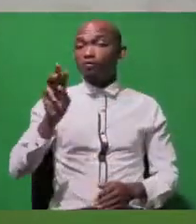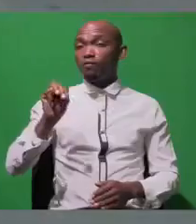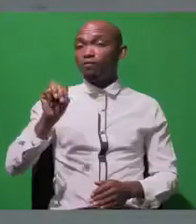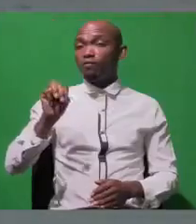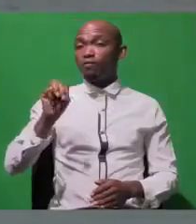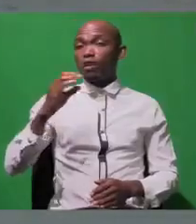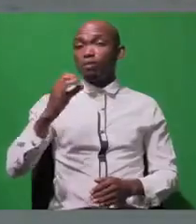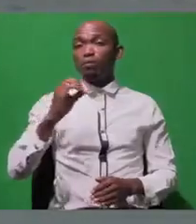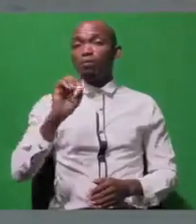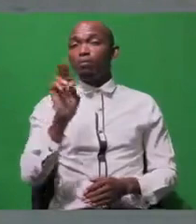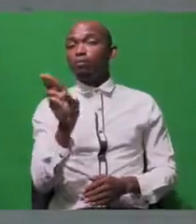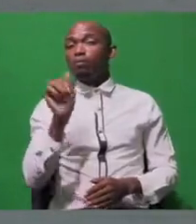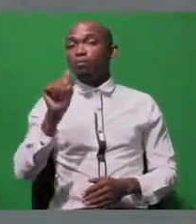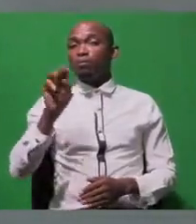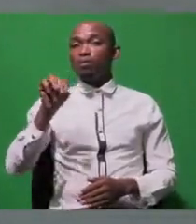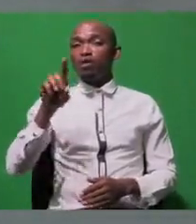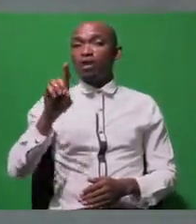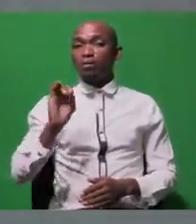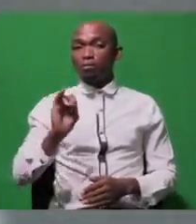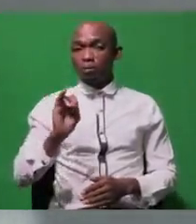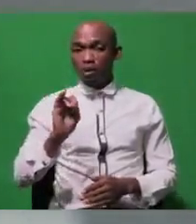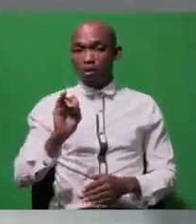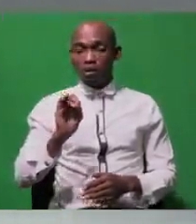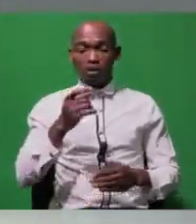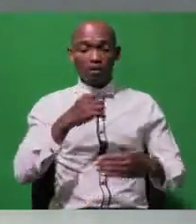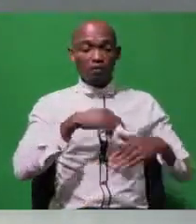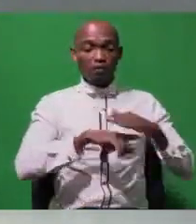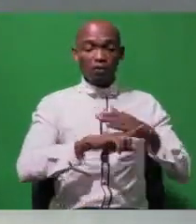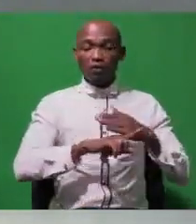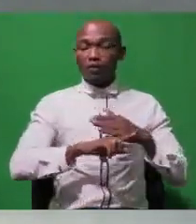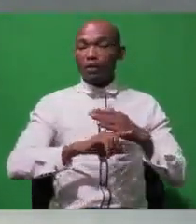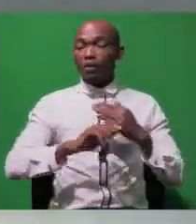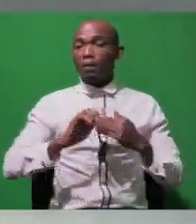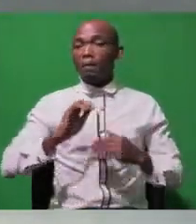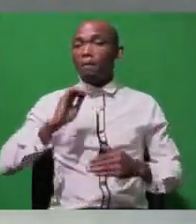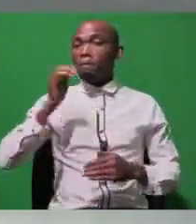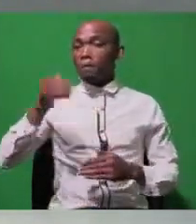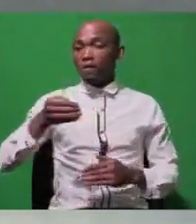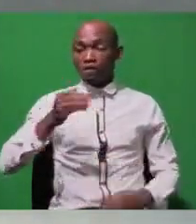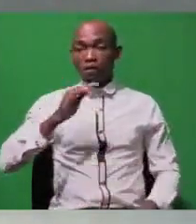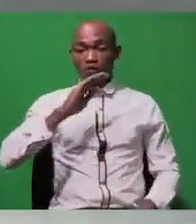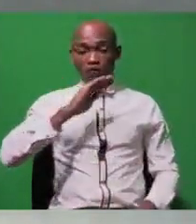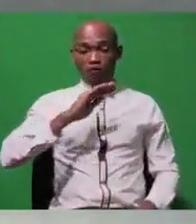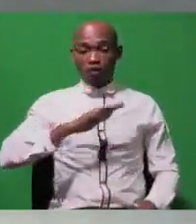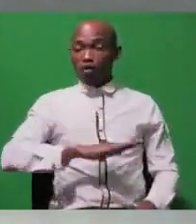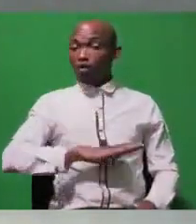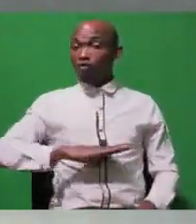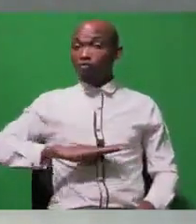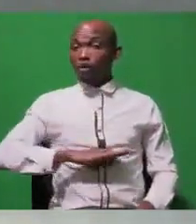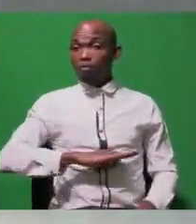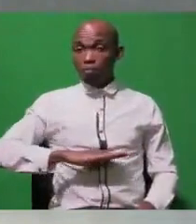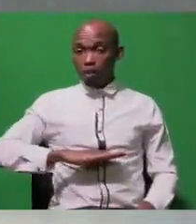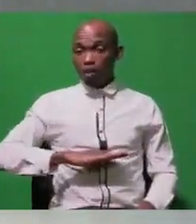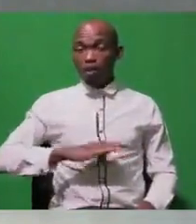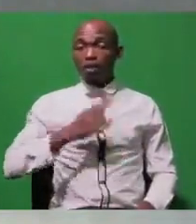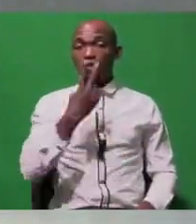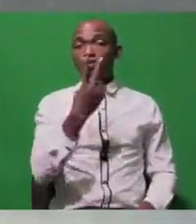Company Limited for the month of November 2009.